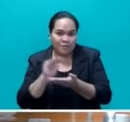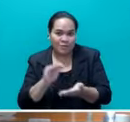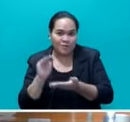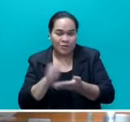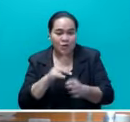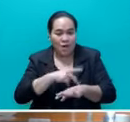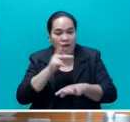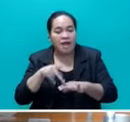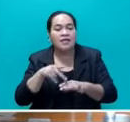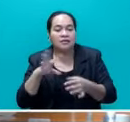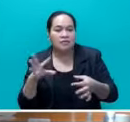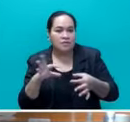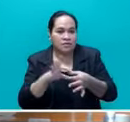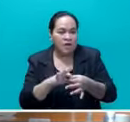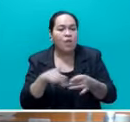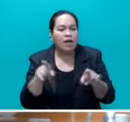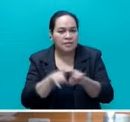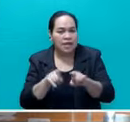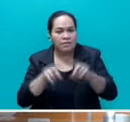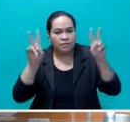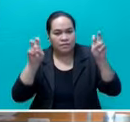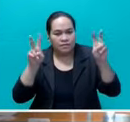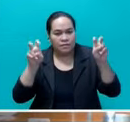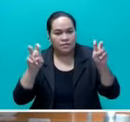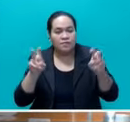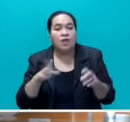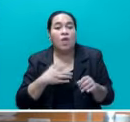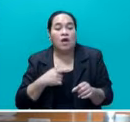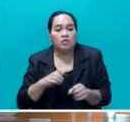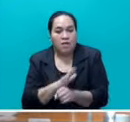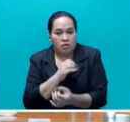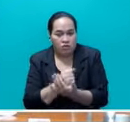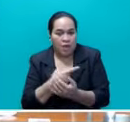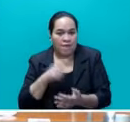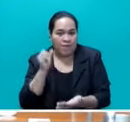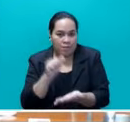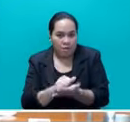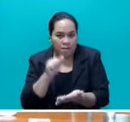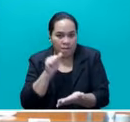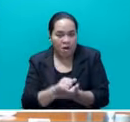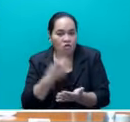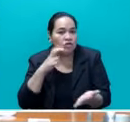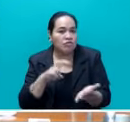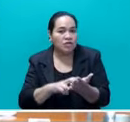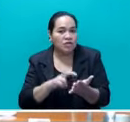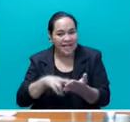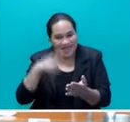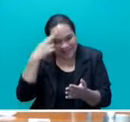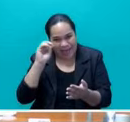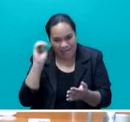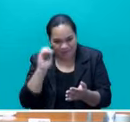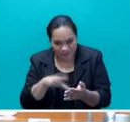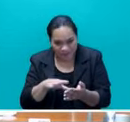actually relate to the same subject matter, and that is to ensure that we have proper registration of names, and we